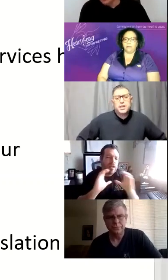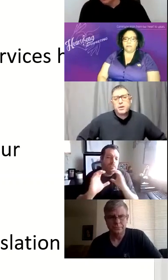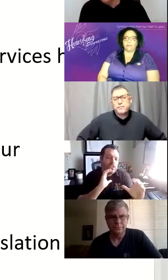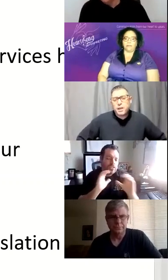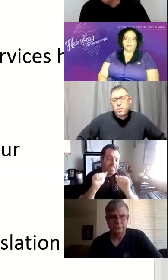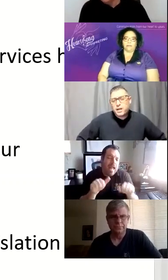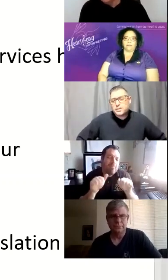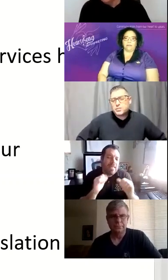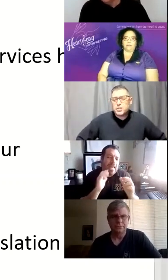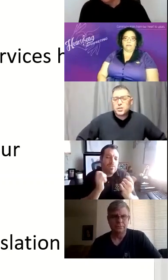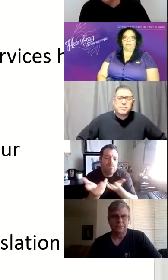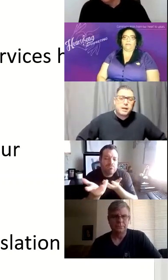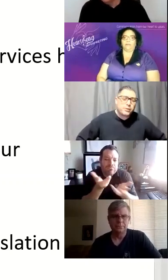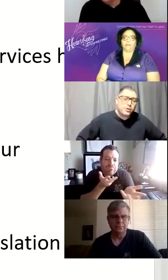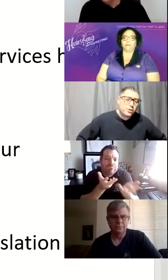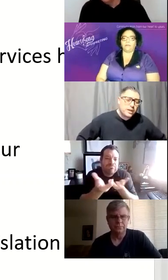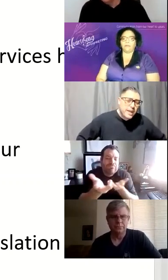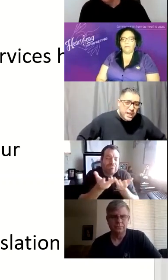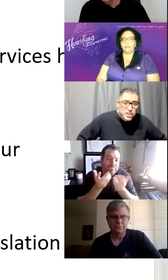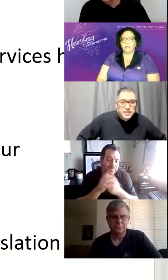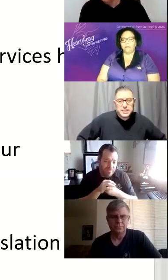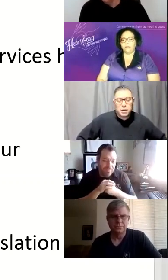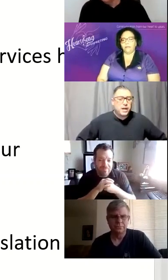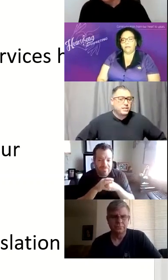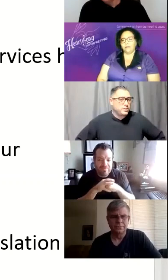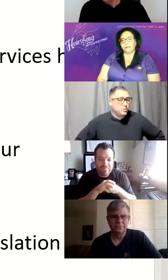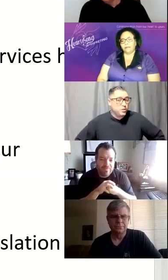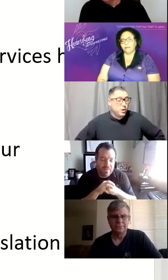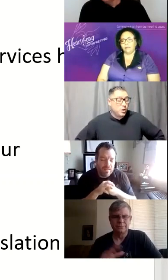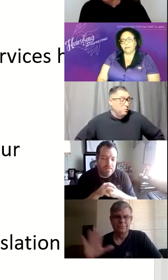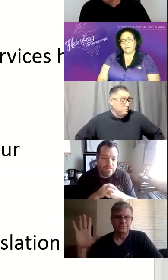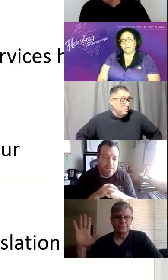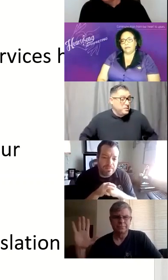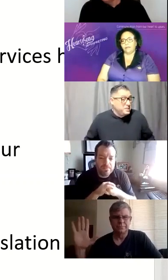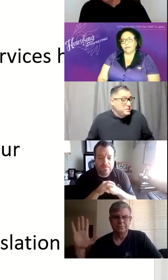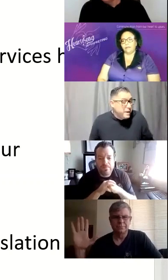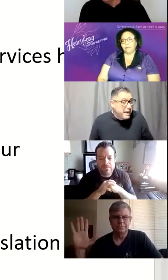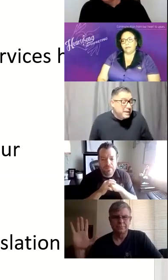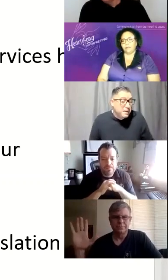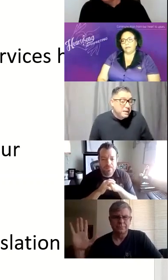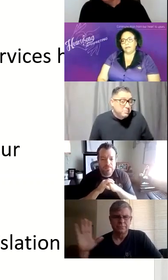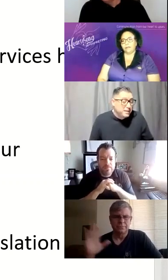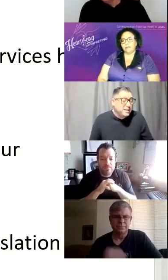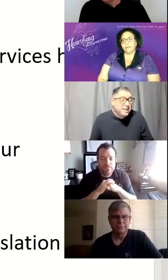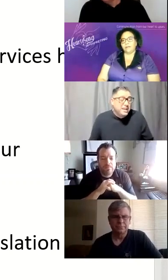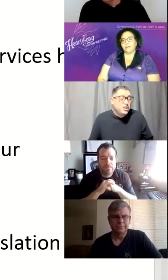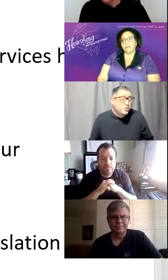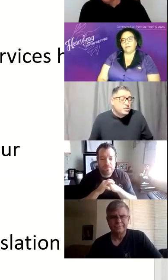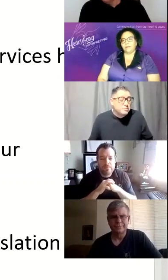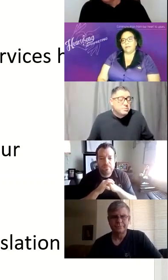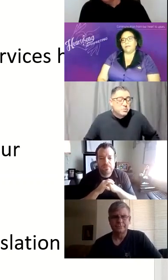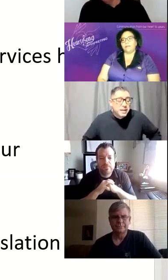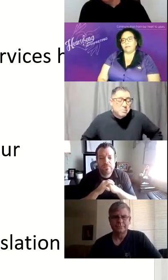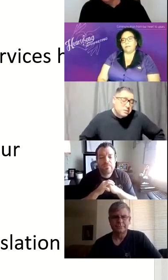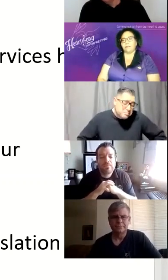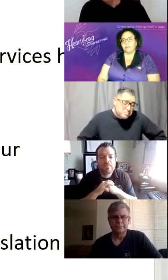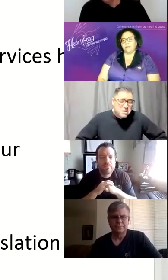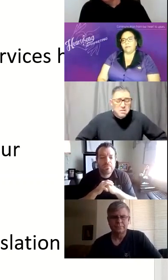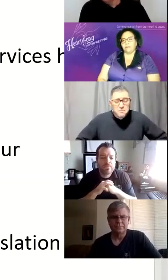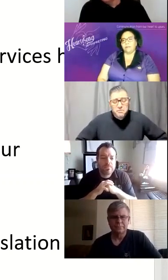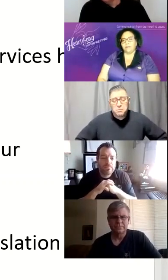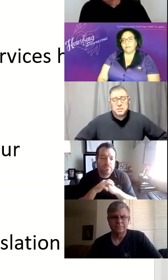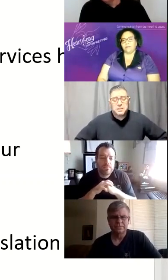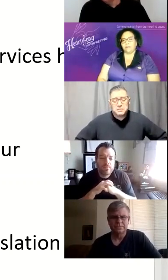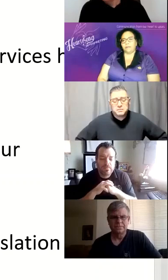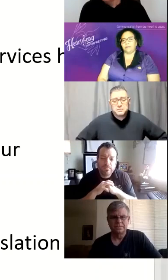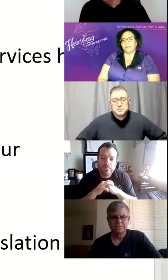you know, if they want to, you know, develop on their communications, they want to, you know, participate, maybe encourage them to do that. But